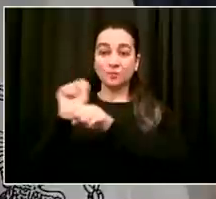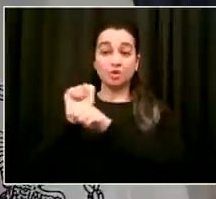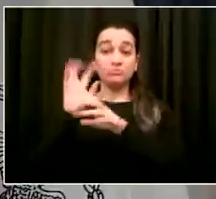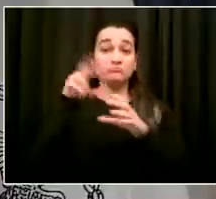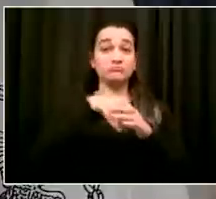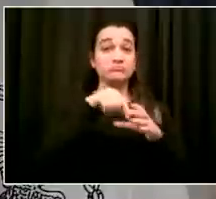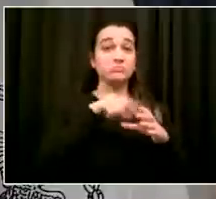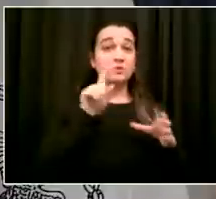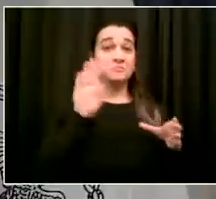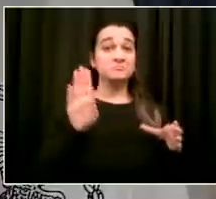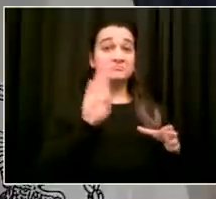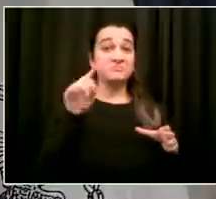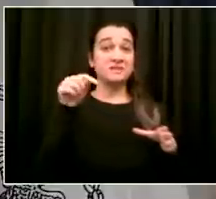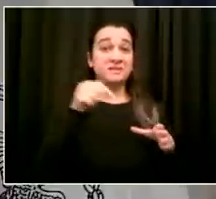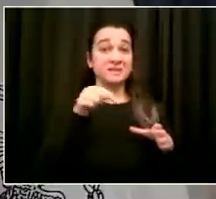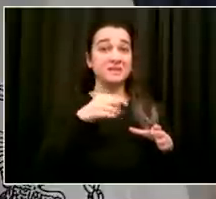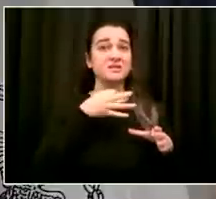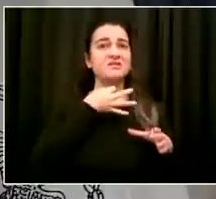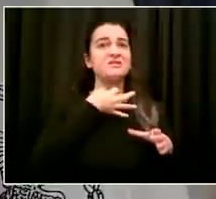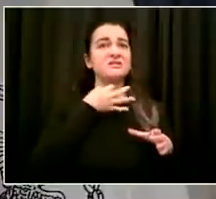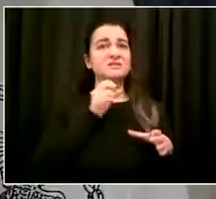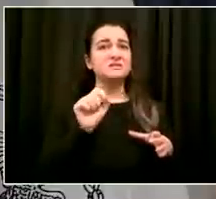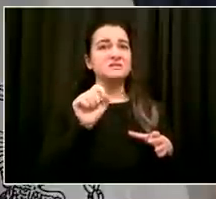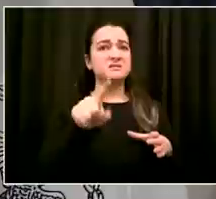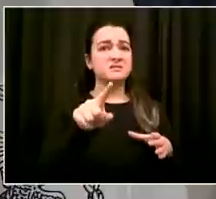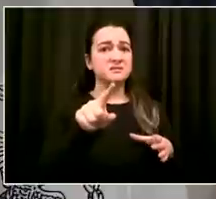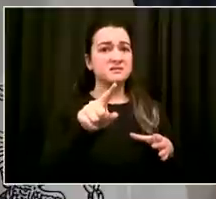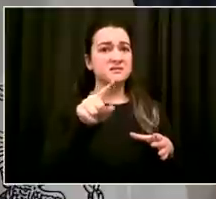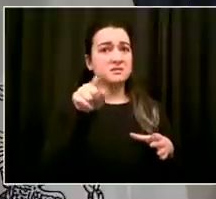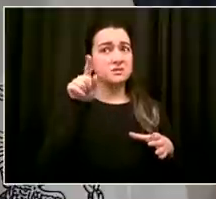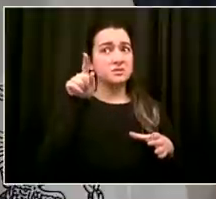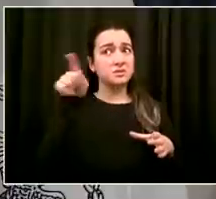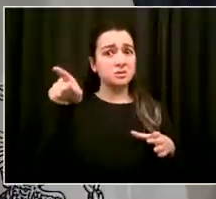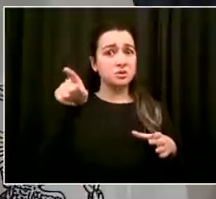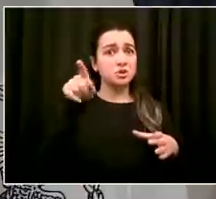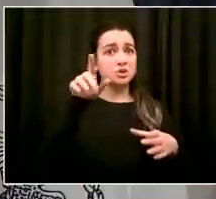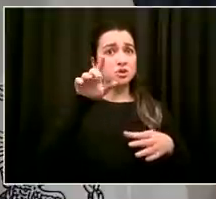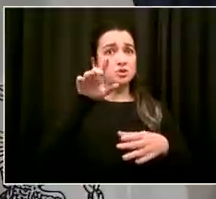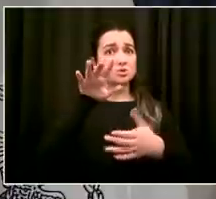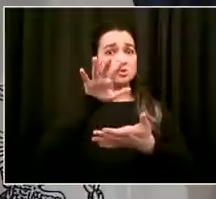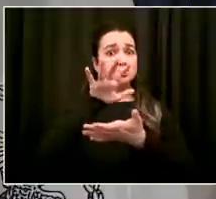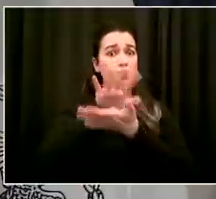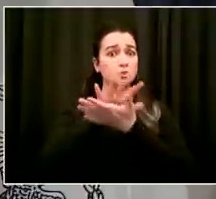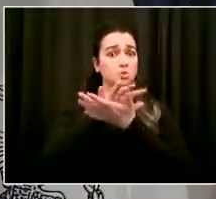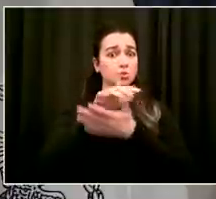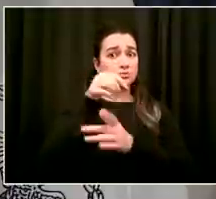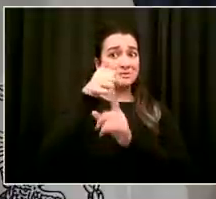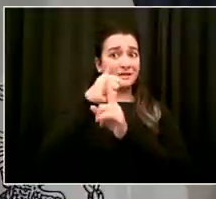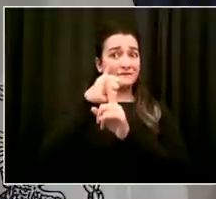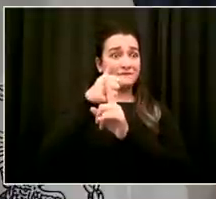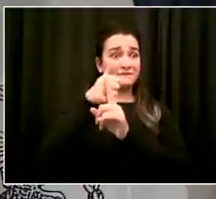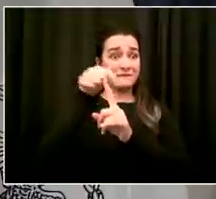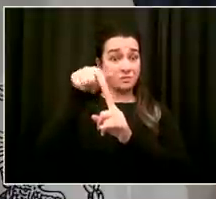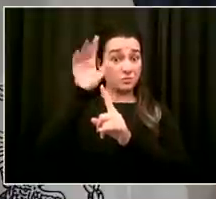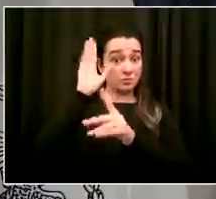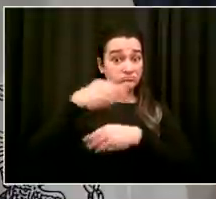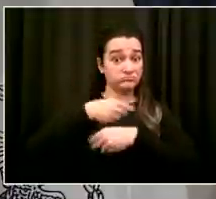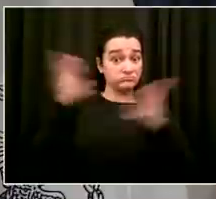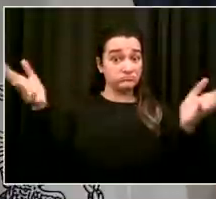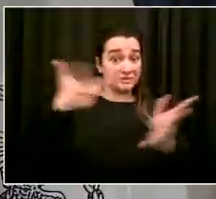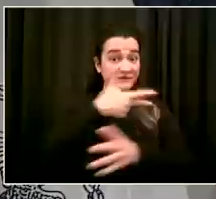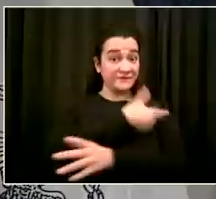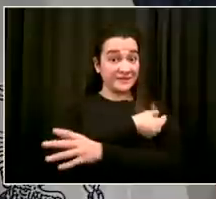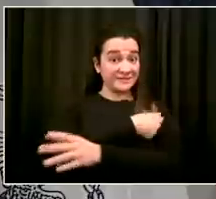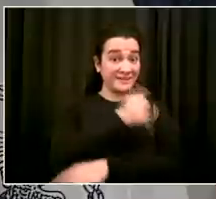one that would have to be made very carefully. And we would certainly want to make sure that it was the